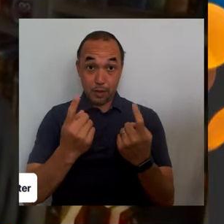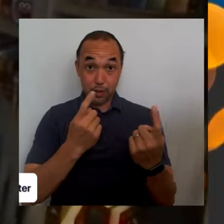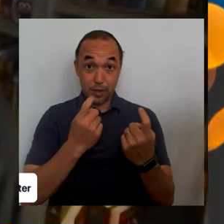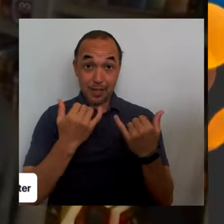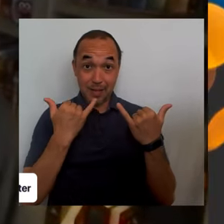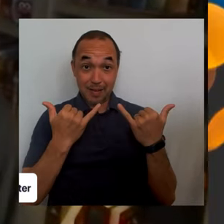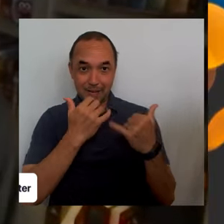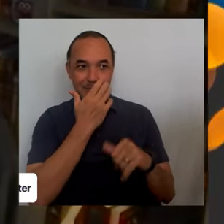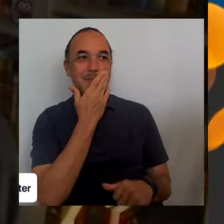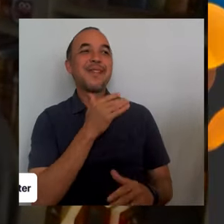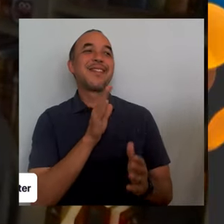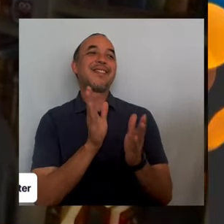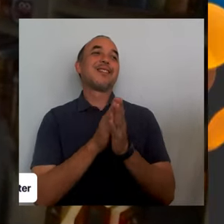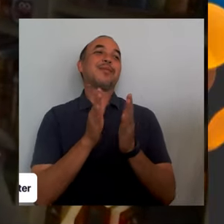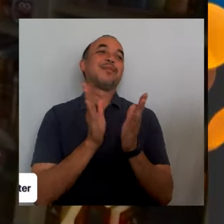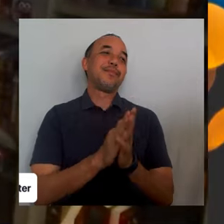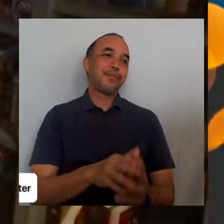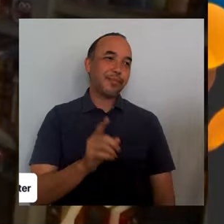Oh,